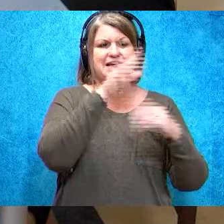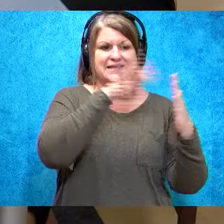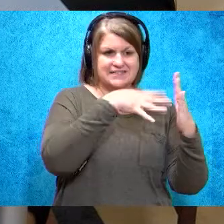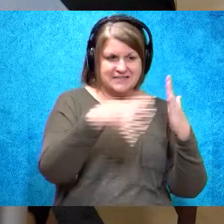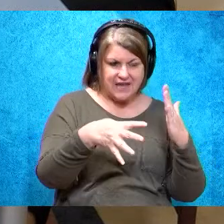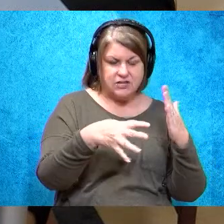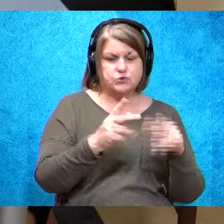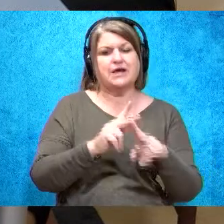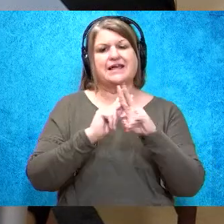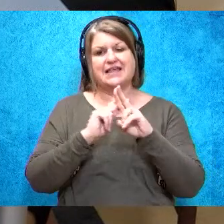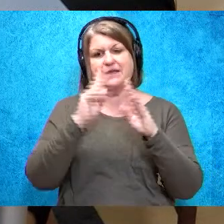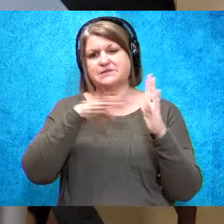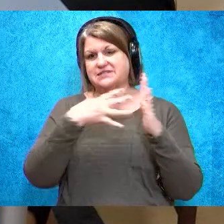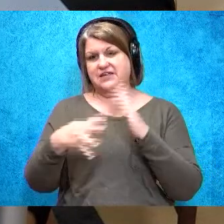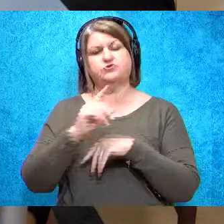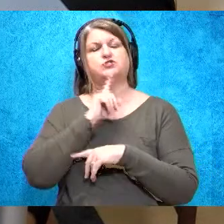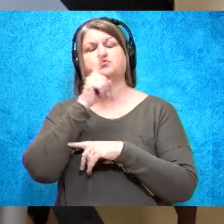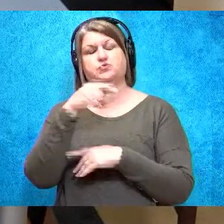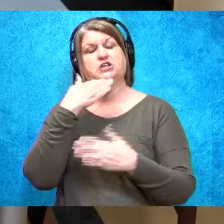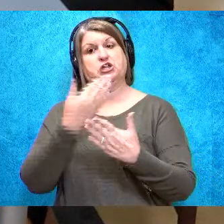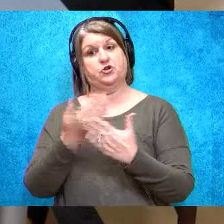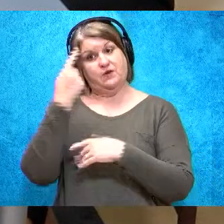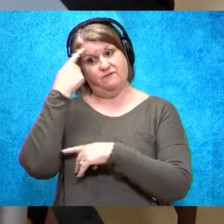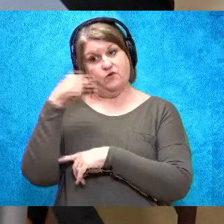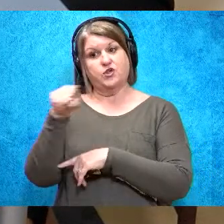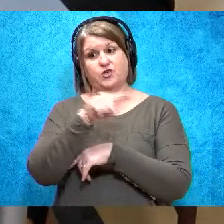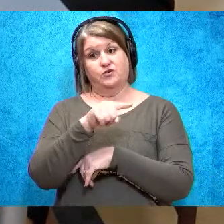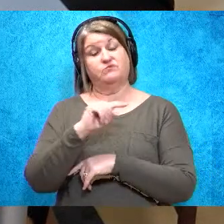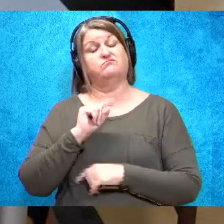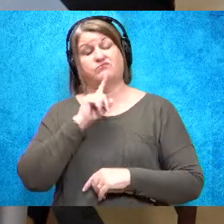This is so good for you. It is.